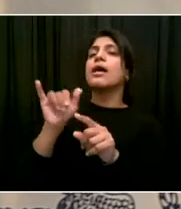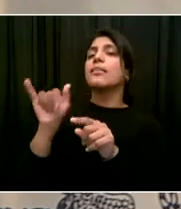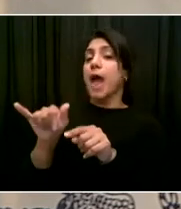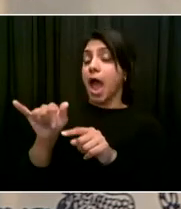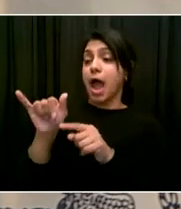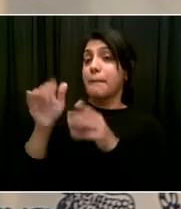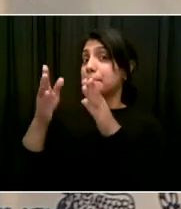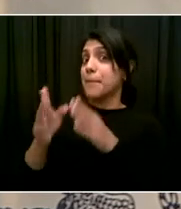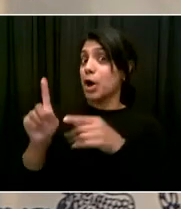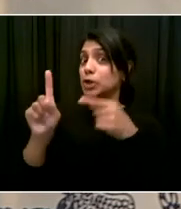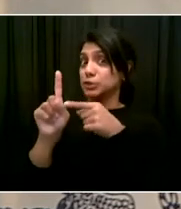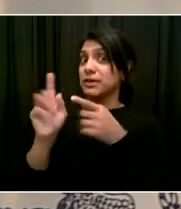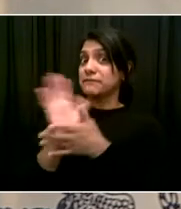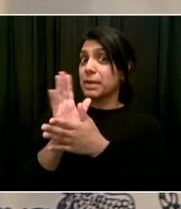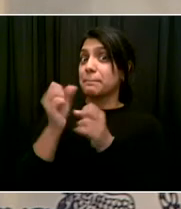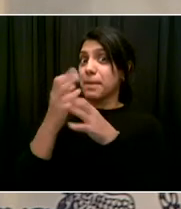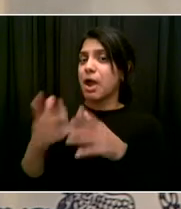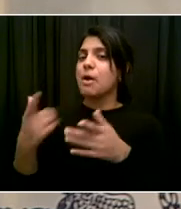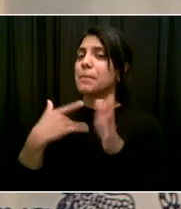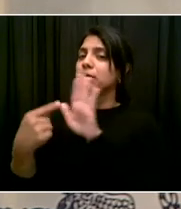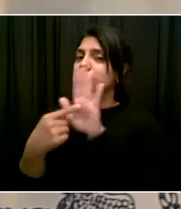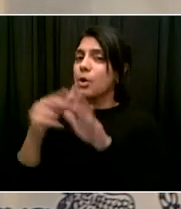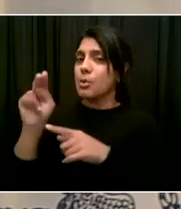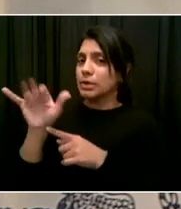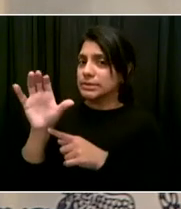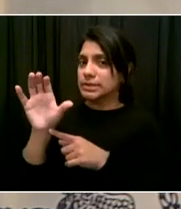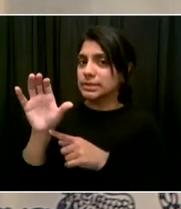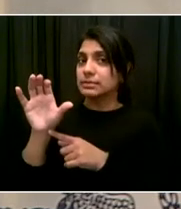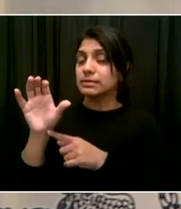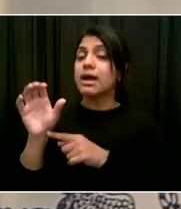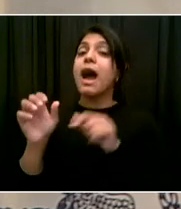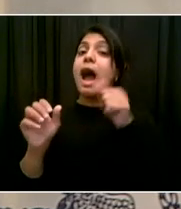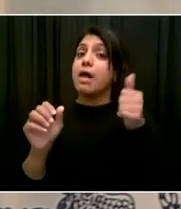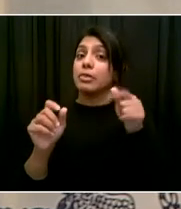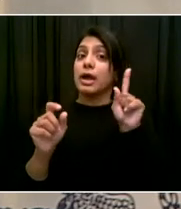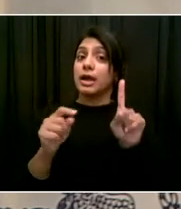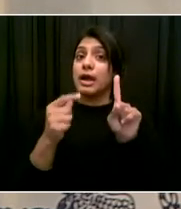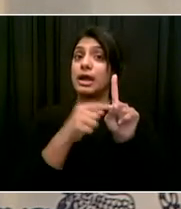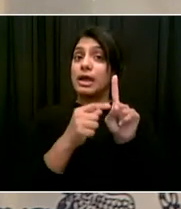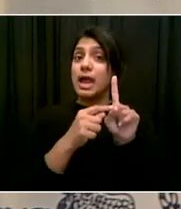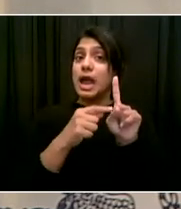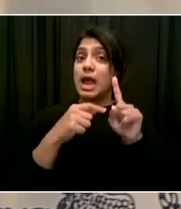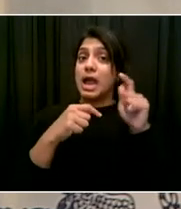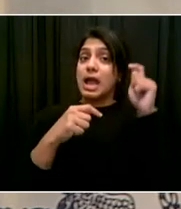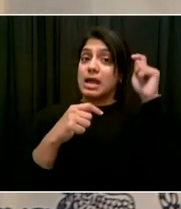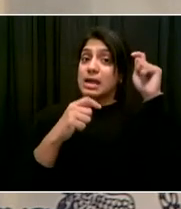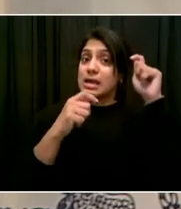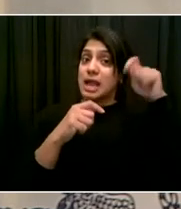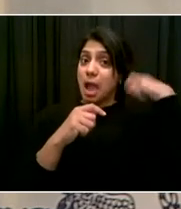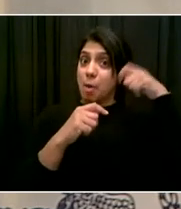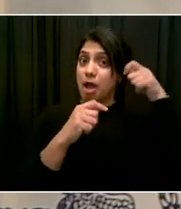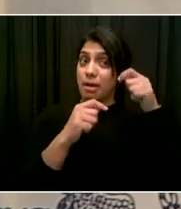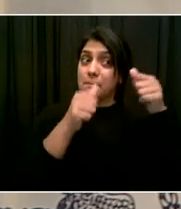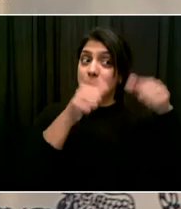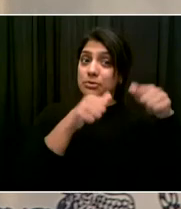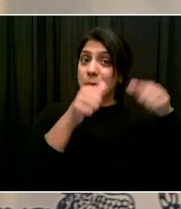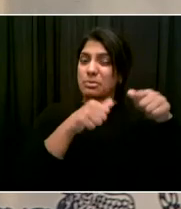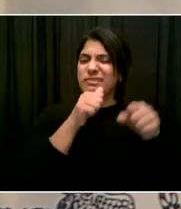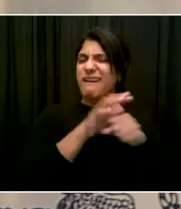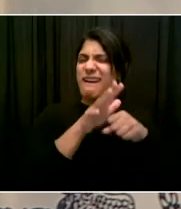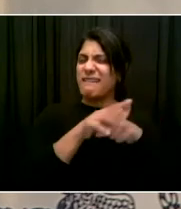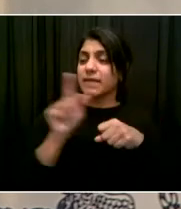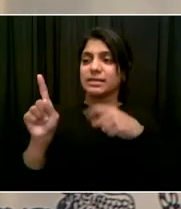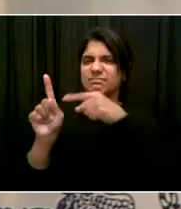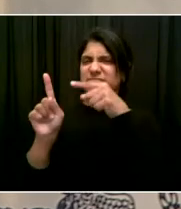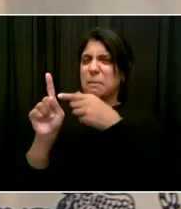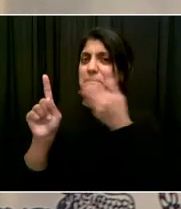achieved by anyone else in film or any other medium. And Shirlane McCrae and I, when we started dating, one of the first things we did was we